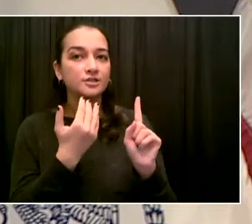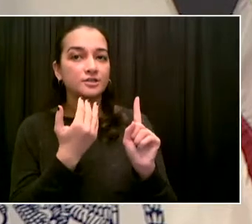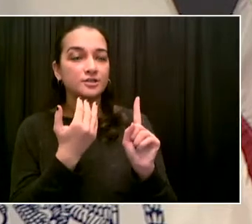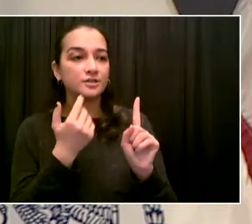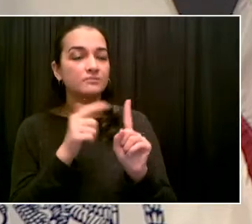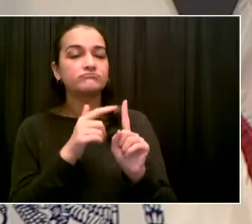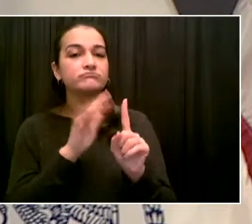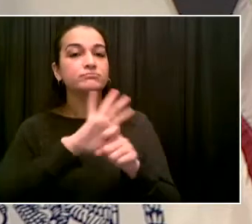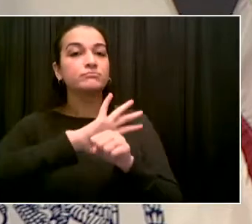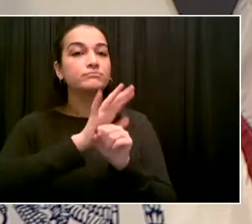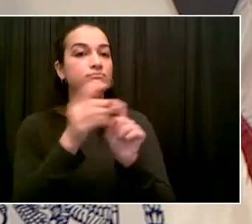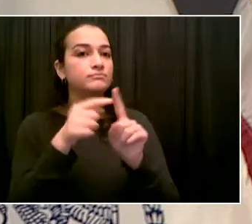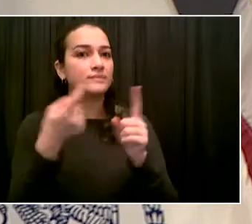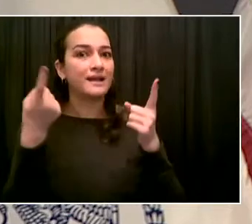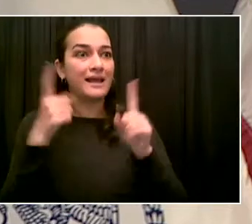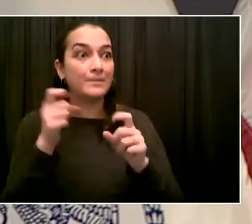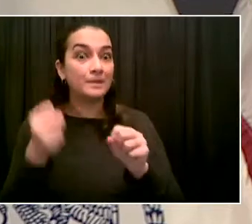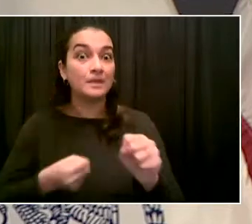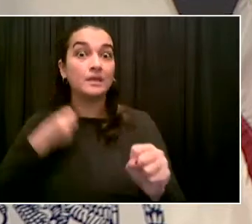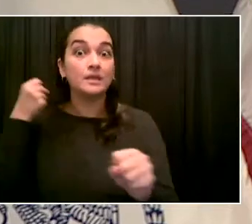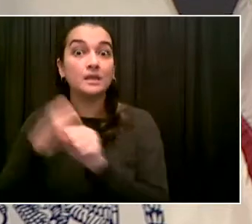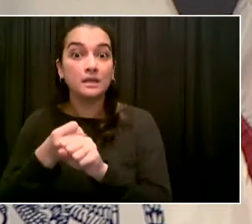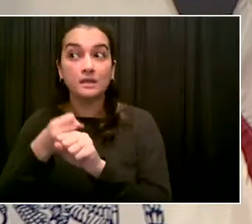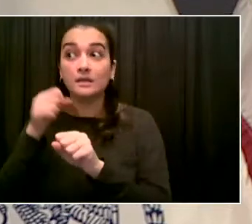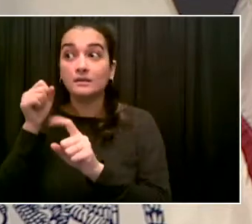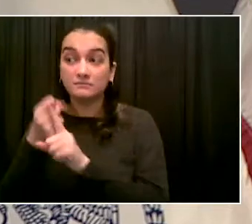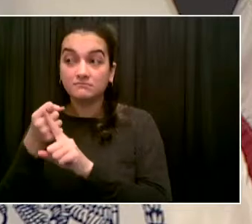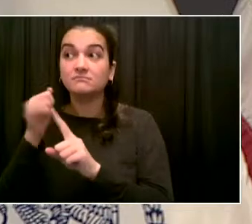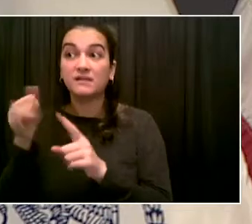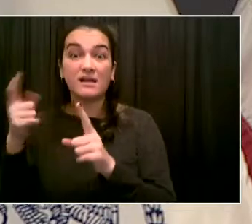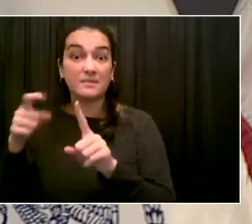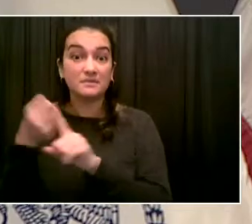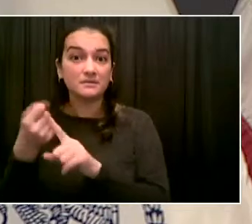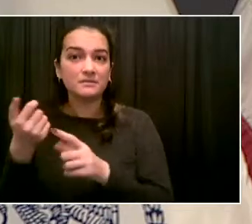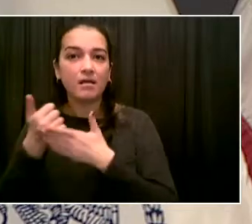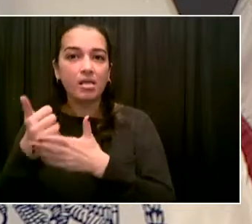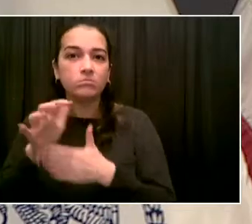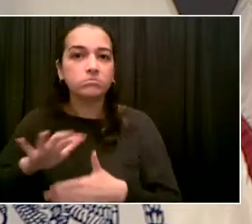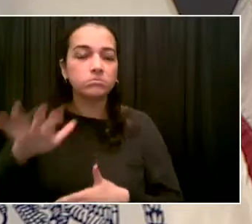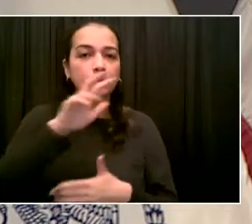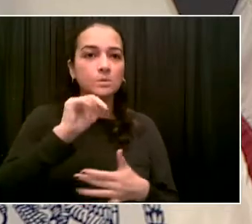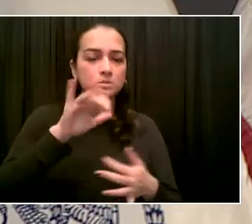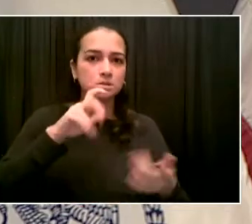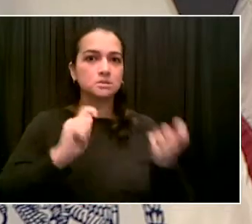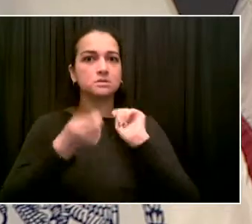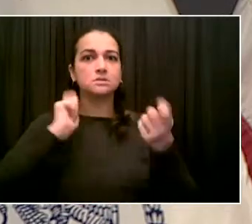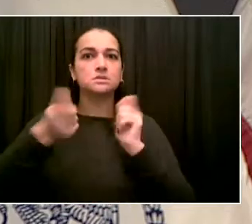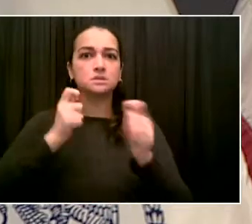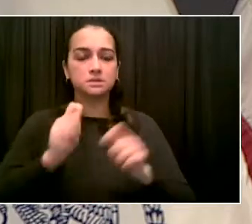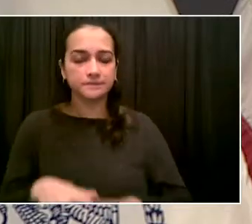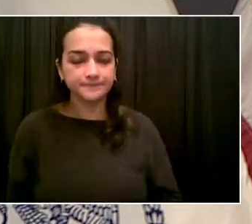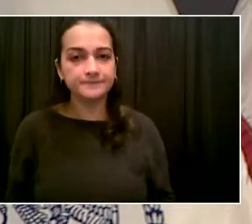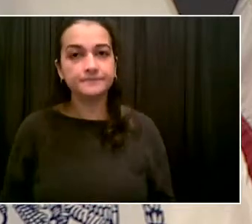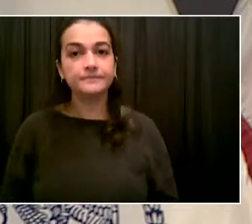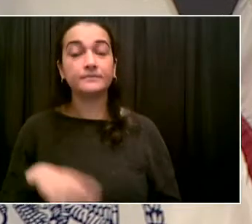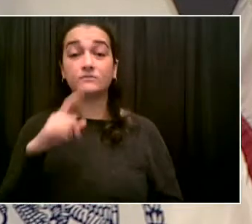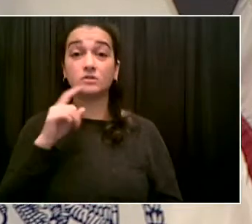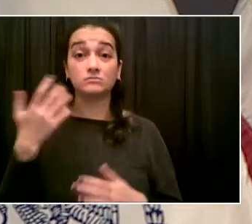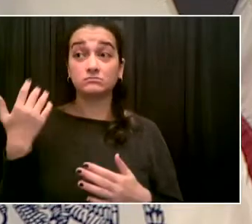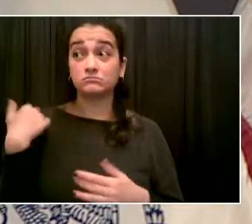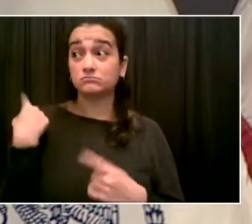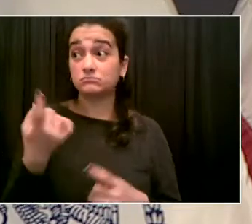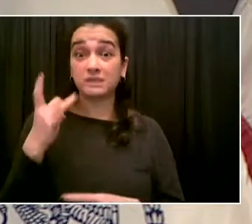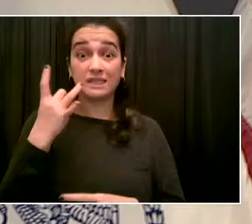your 8-year term, you're leaving the city in somewhat of a state of disarray with more garbage, more crime, more hate crimes. I was wondering how you